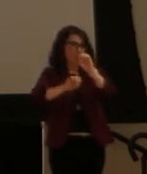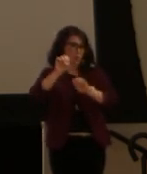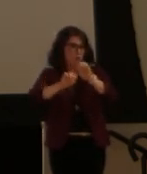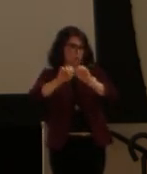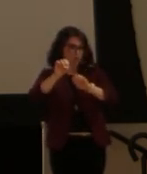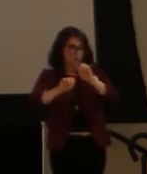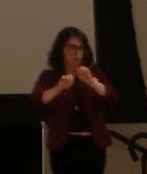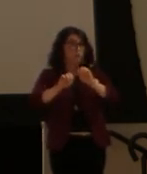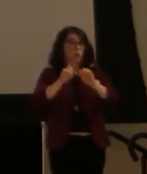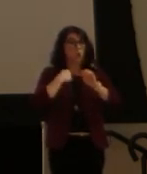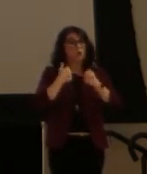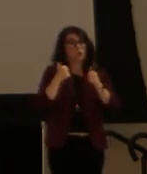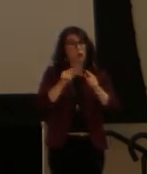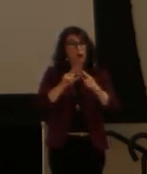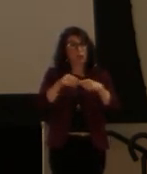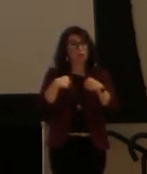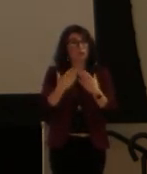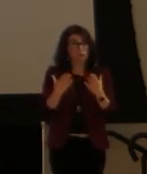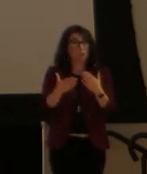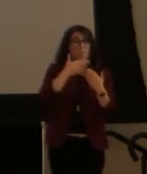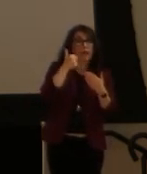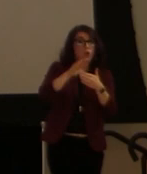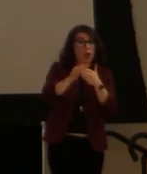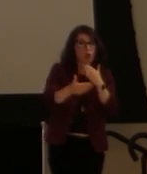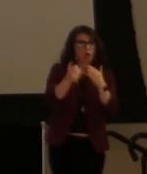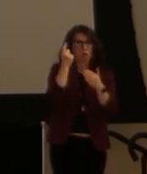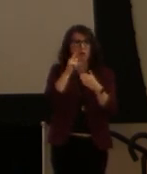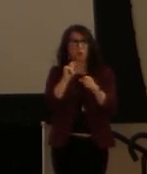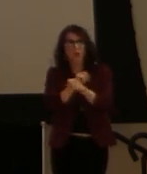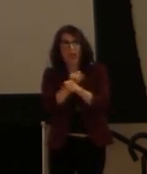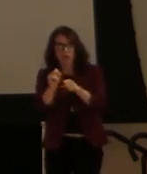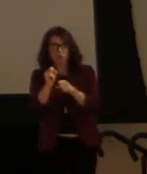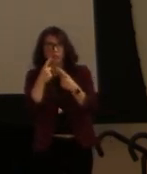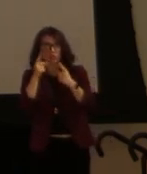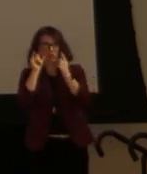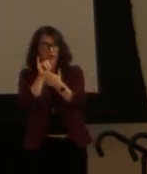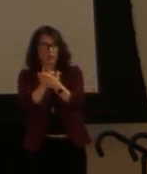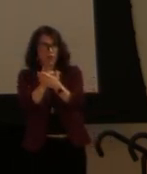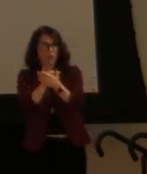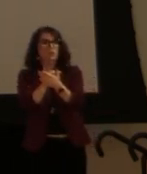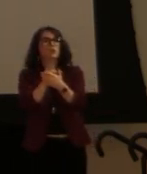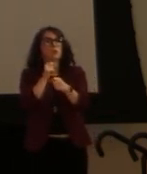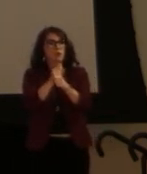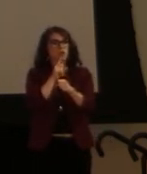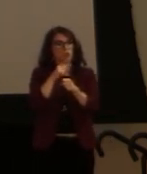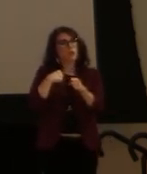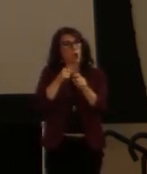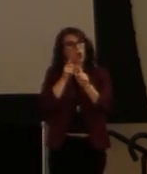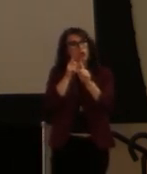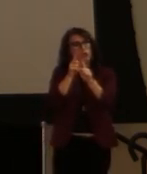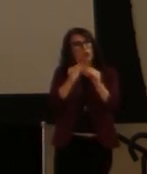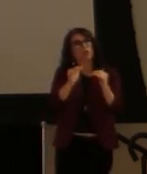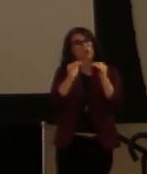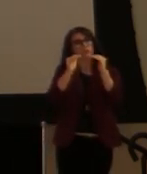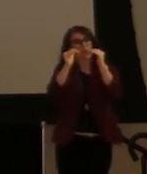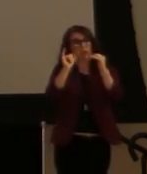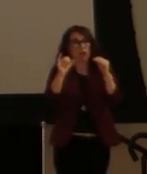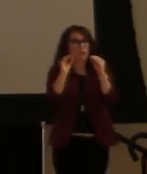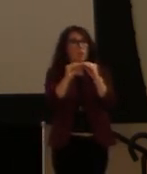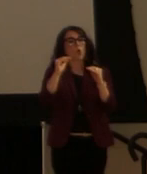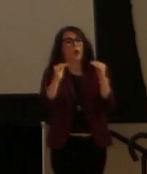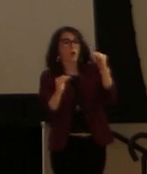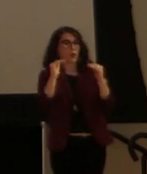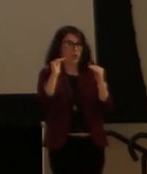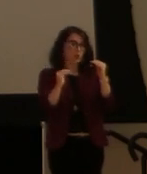being improved. So those are two critical pieces to ensuring that we are moving towards achieving equity at the state level and at the local